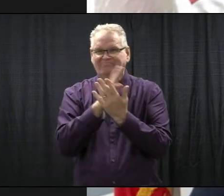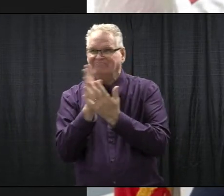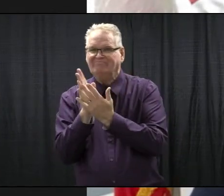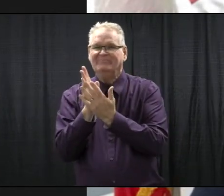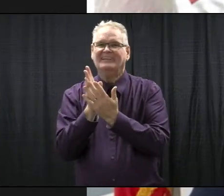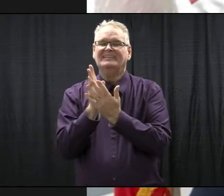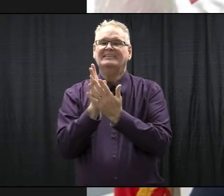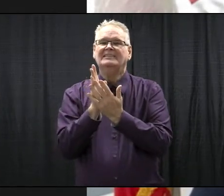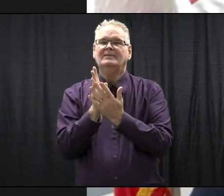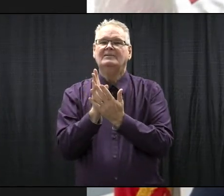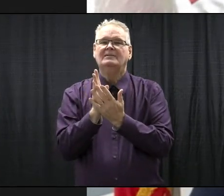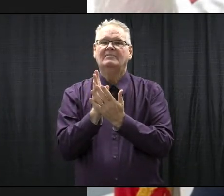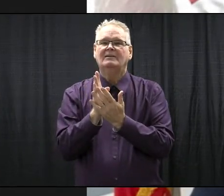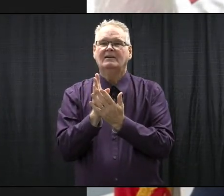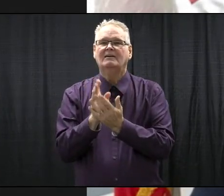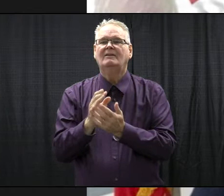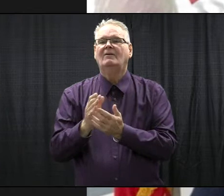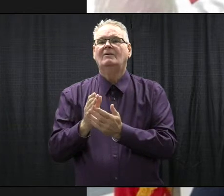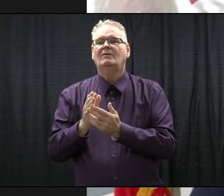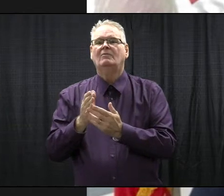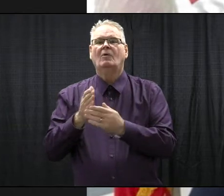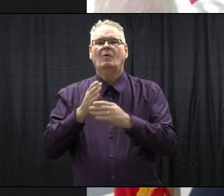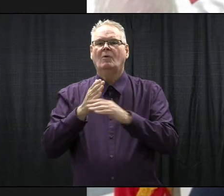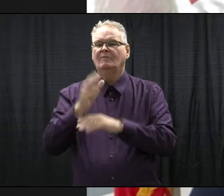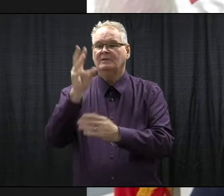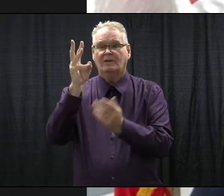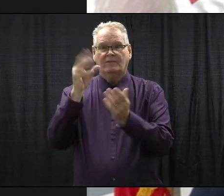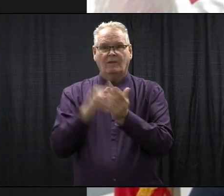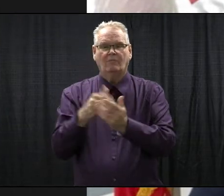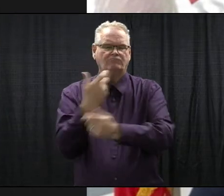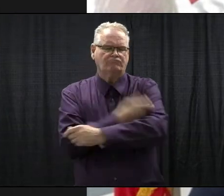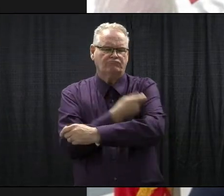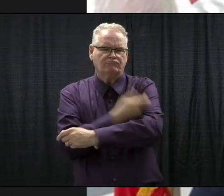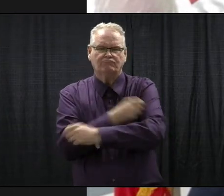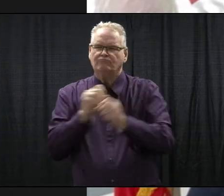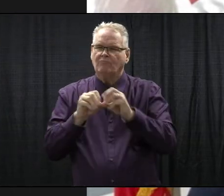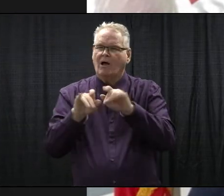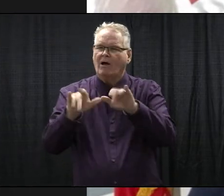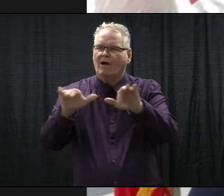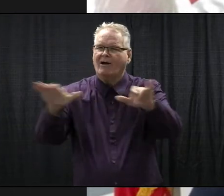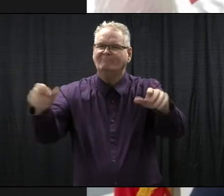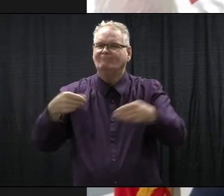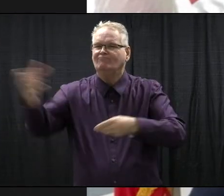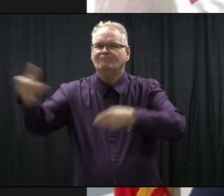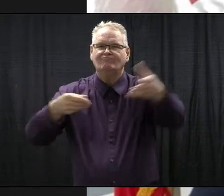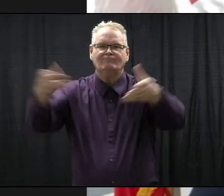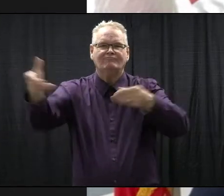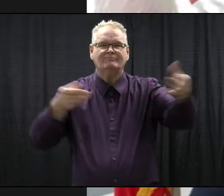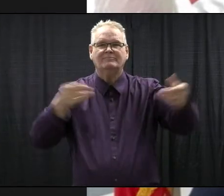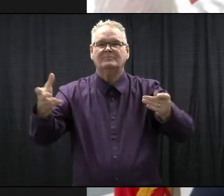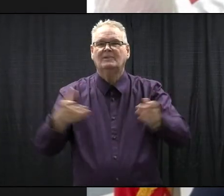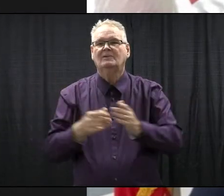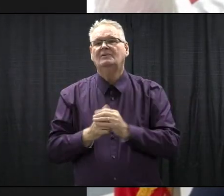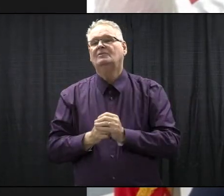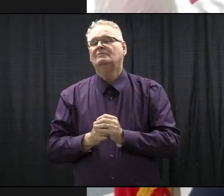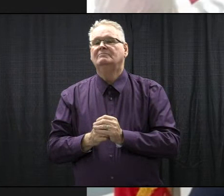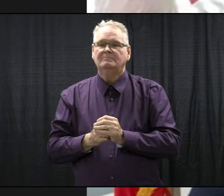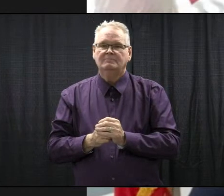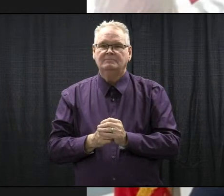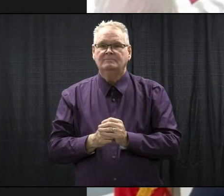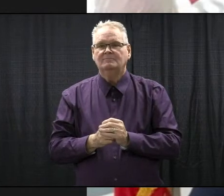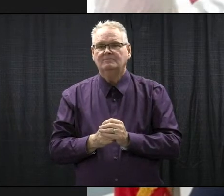COVID-19 vaccine have been distributed in the arms of Newfoundlanders and Labradorians. That represents over 82% with first